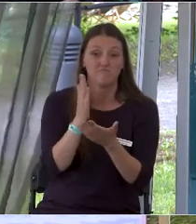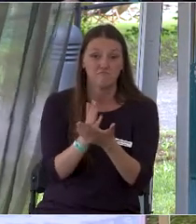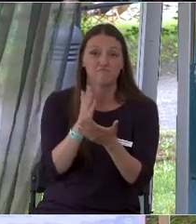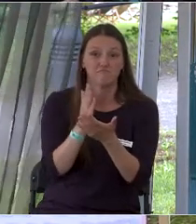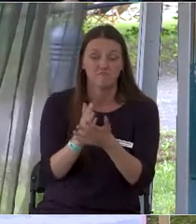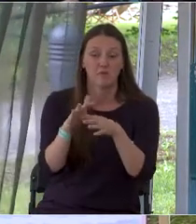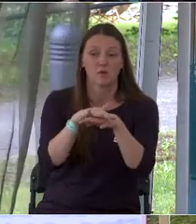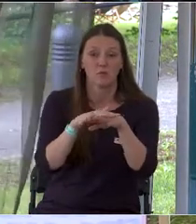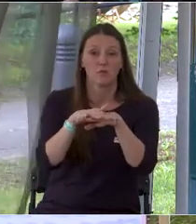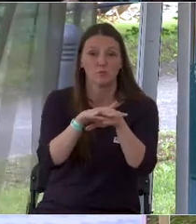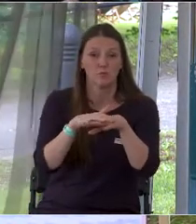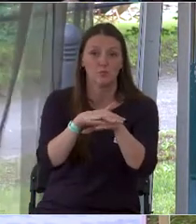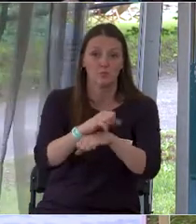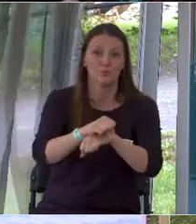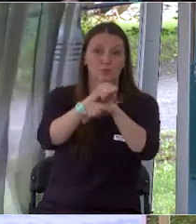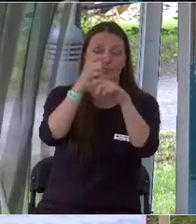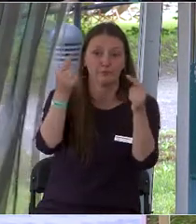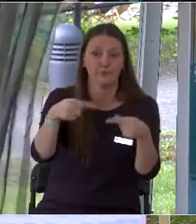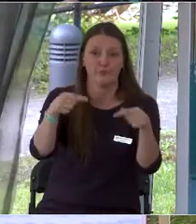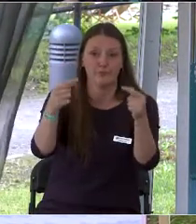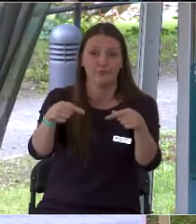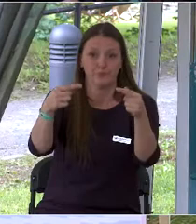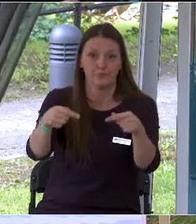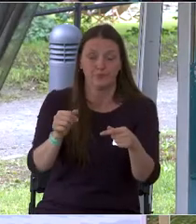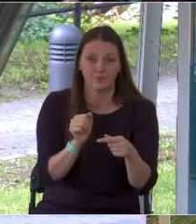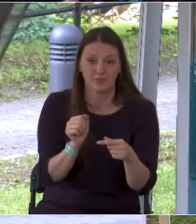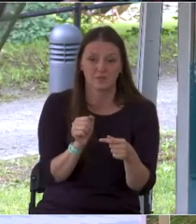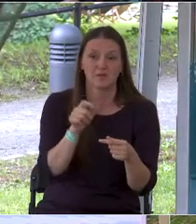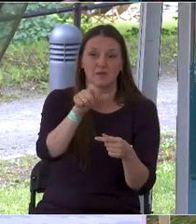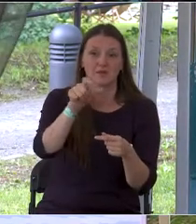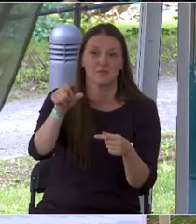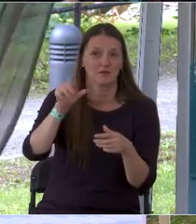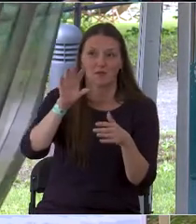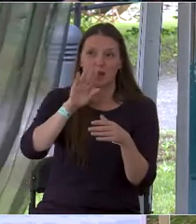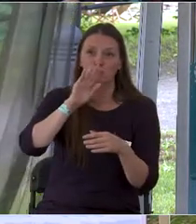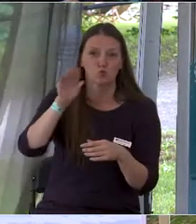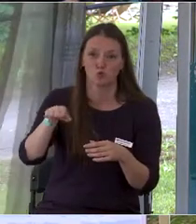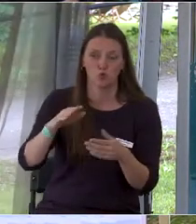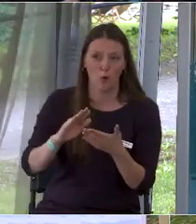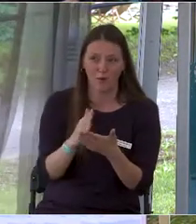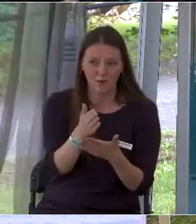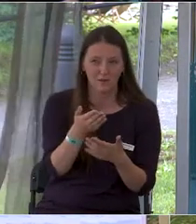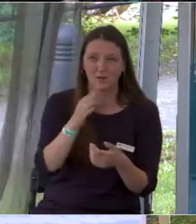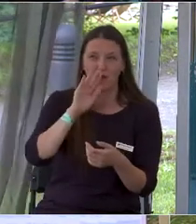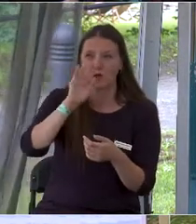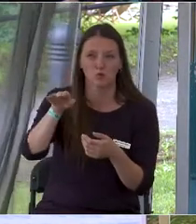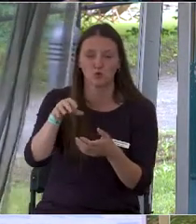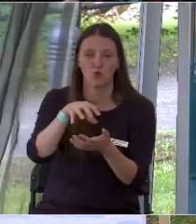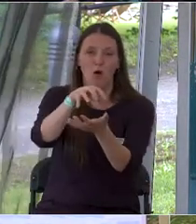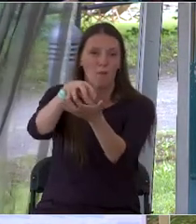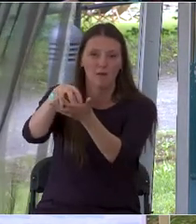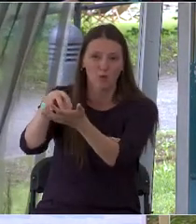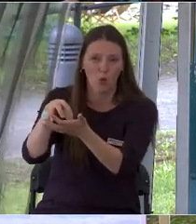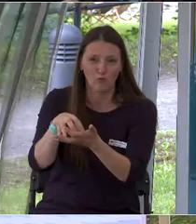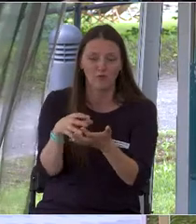because of the lack of this political trust, people just don't trust the institutions, they don't trust the politicians they elect. No matter how many